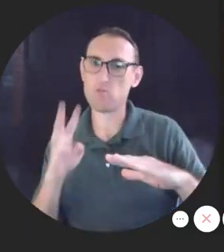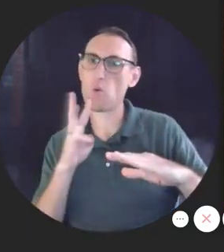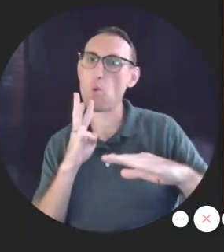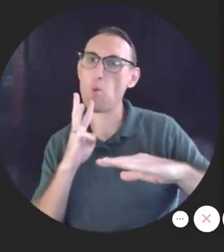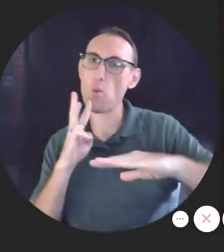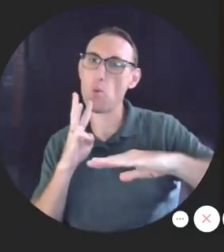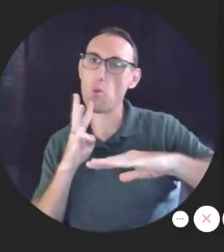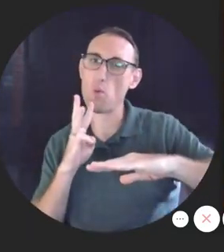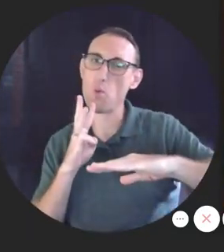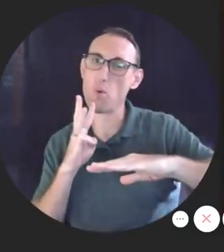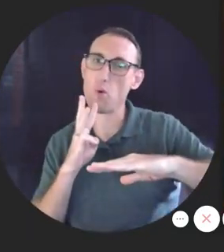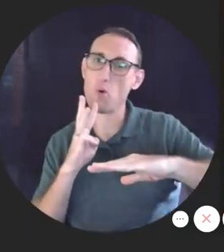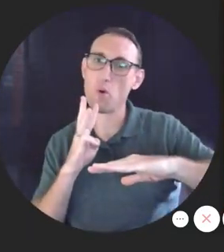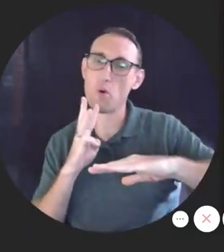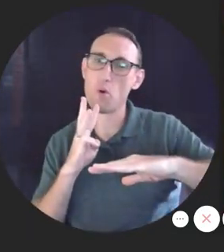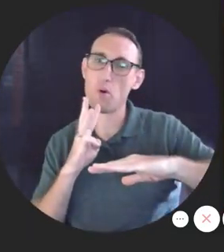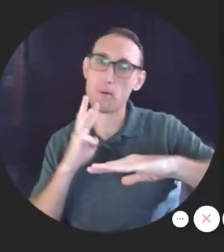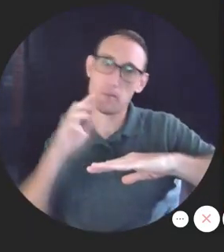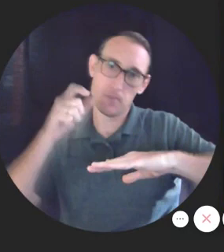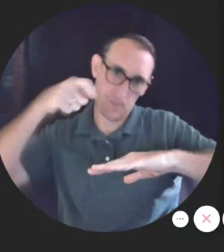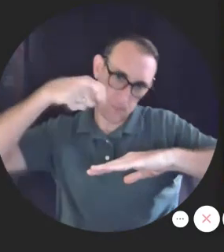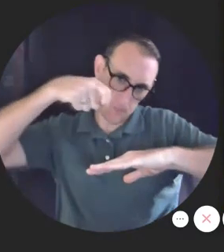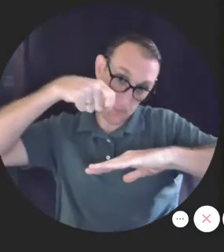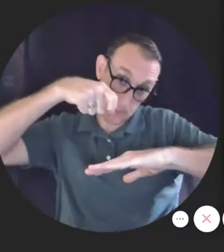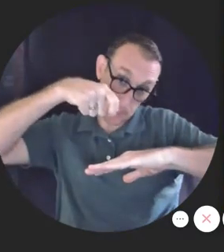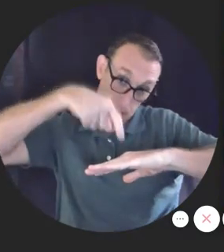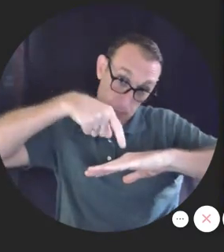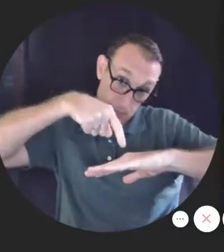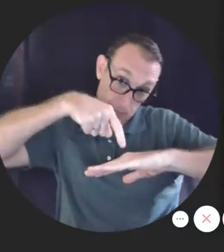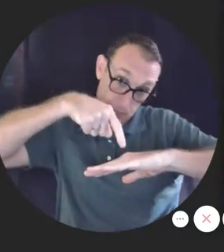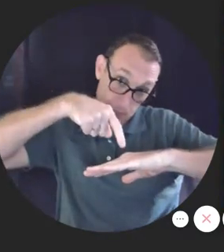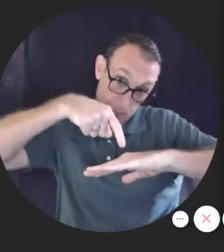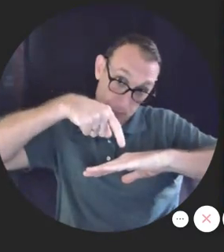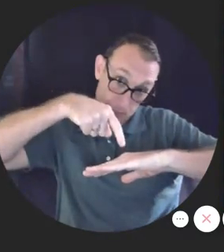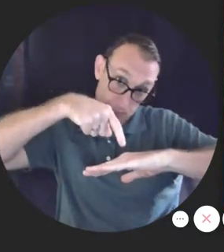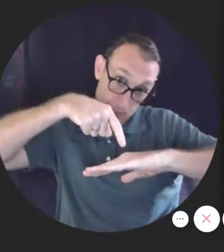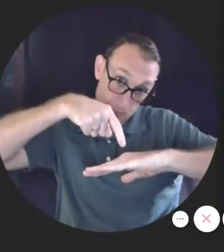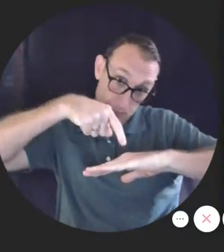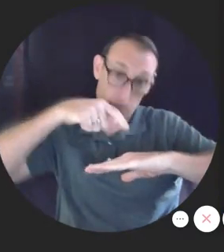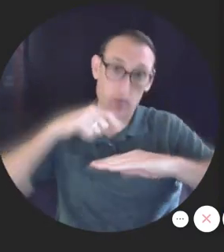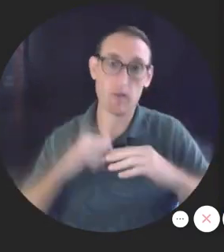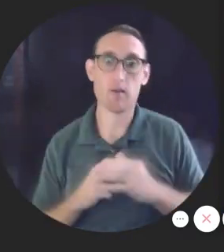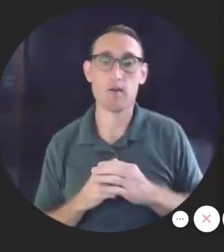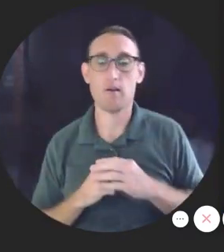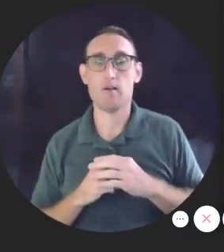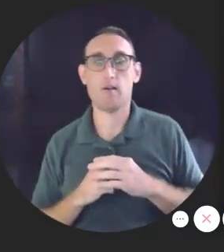here and just put a little bit of water right over the leaf.